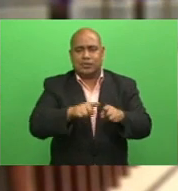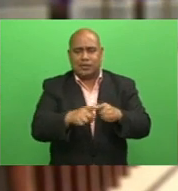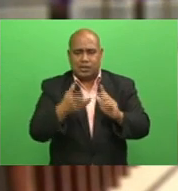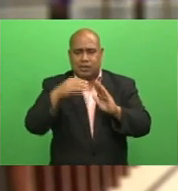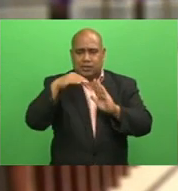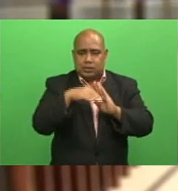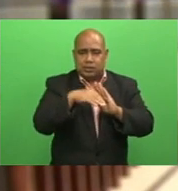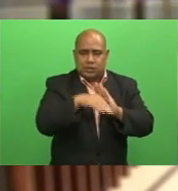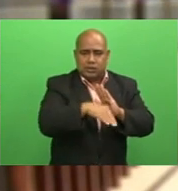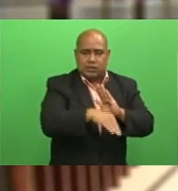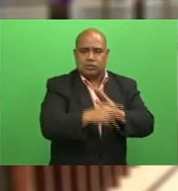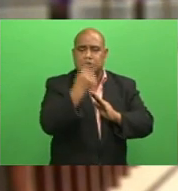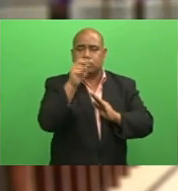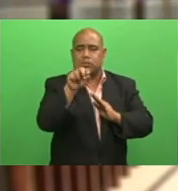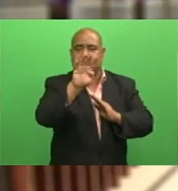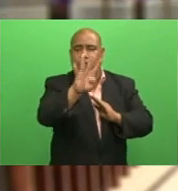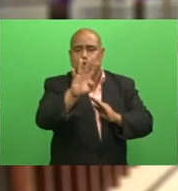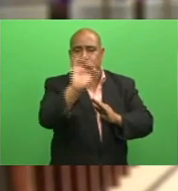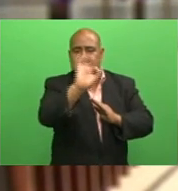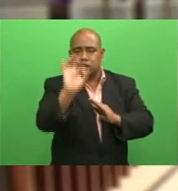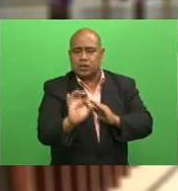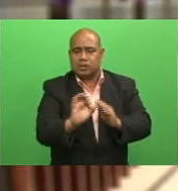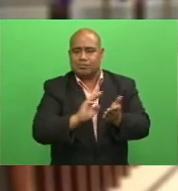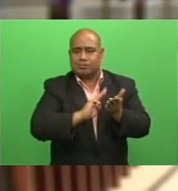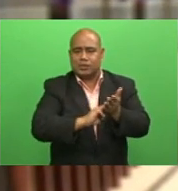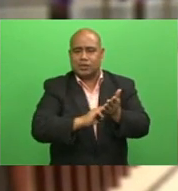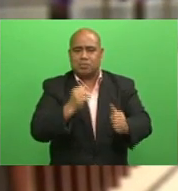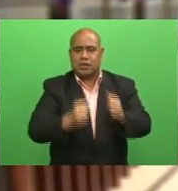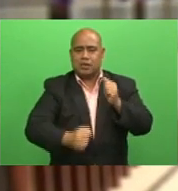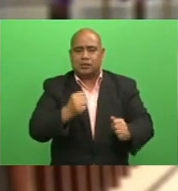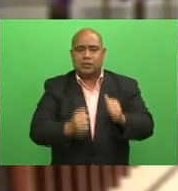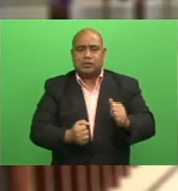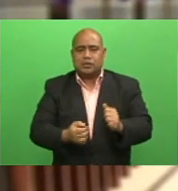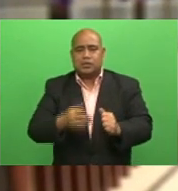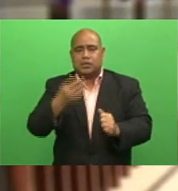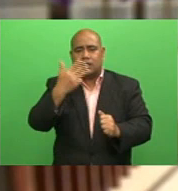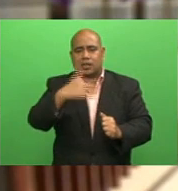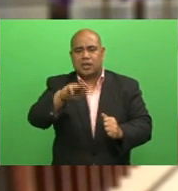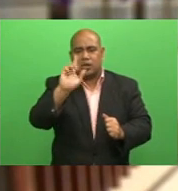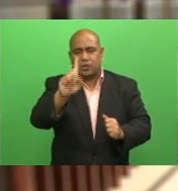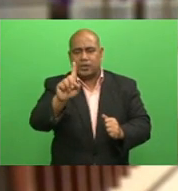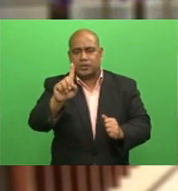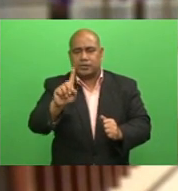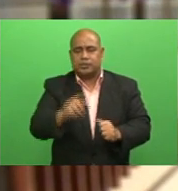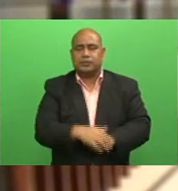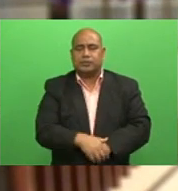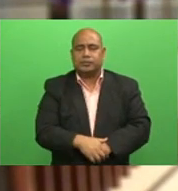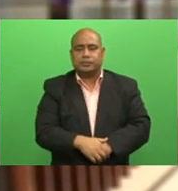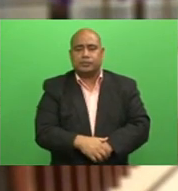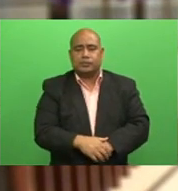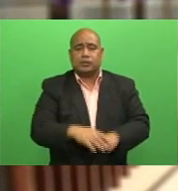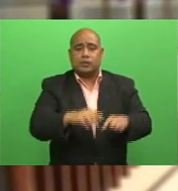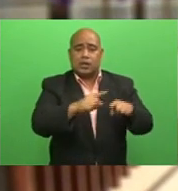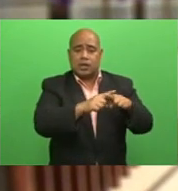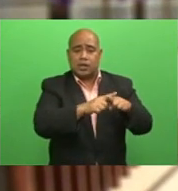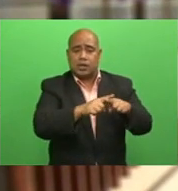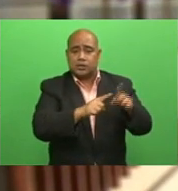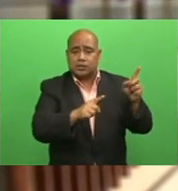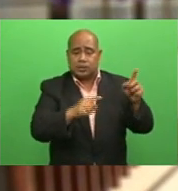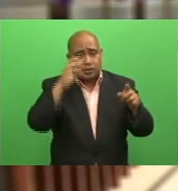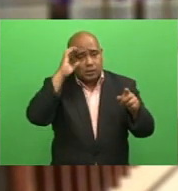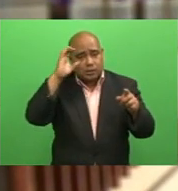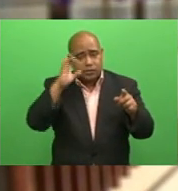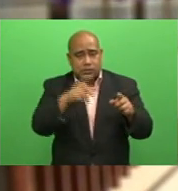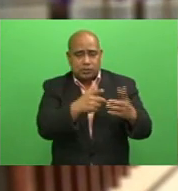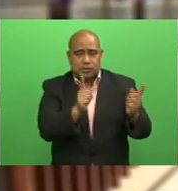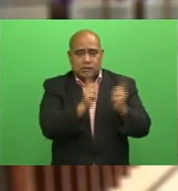in March quarter of 1991. Meanwhile, an upcoming Bank of England meeting is expected to expand measurable